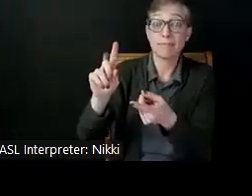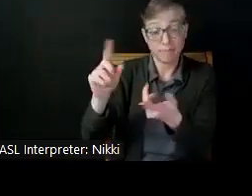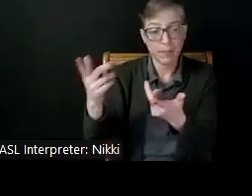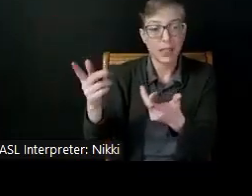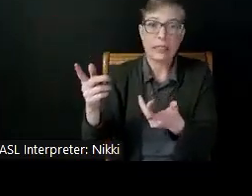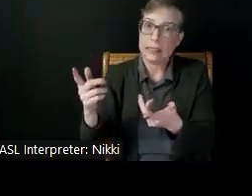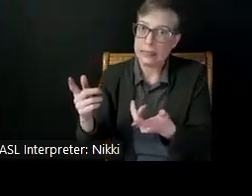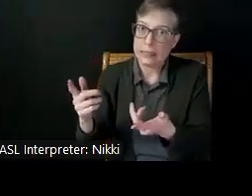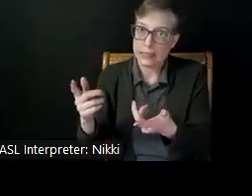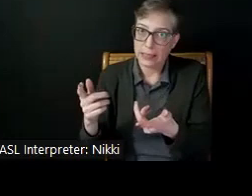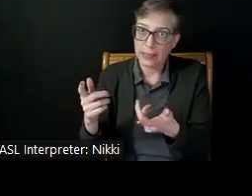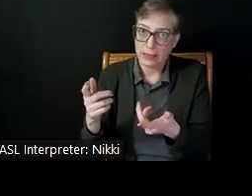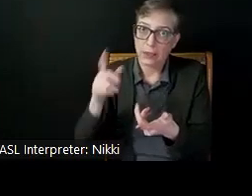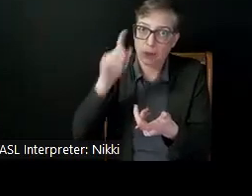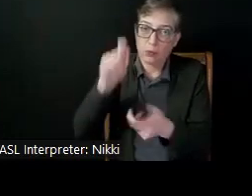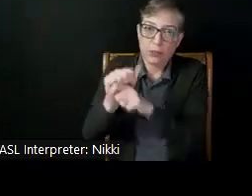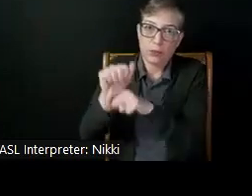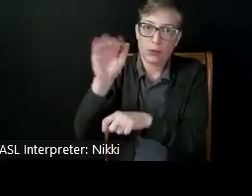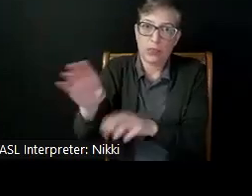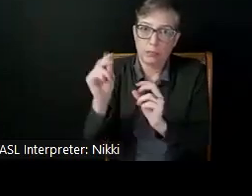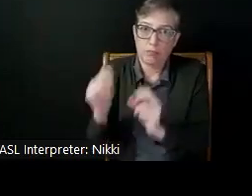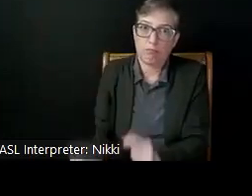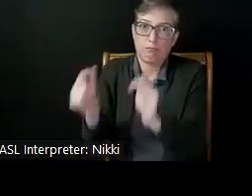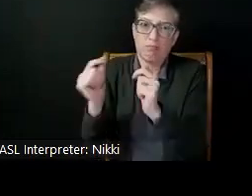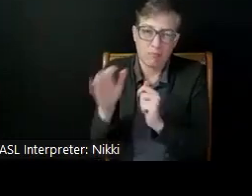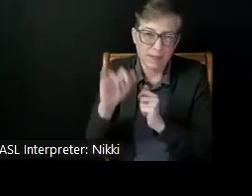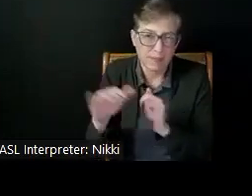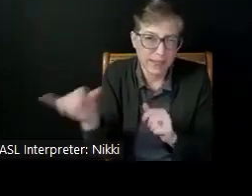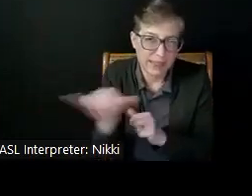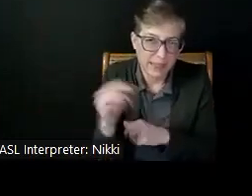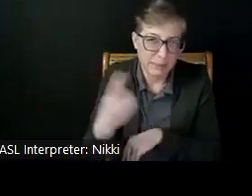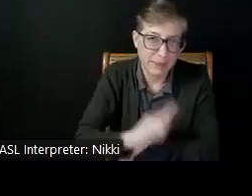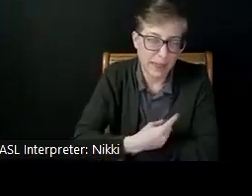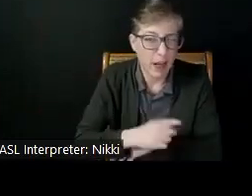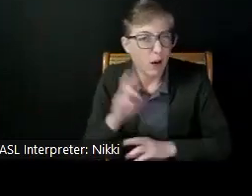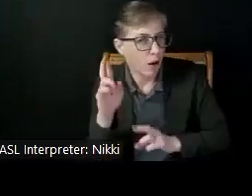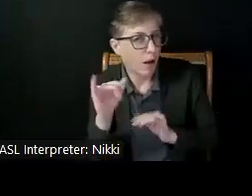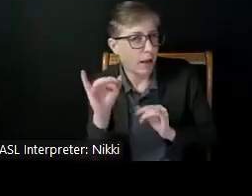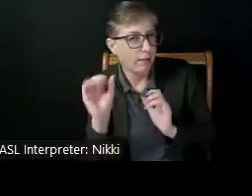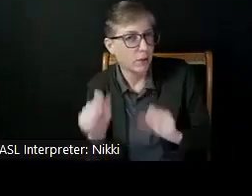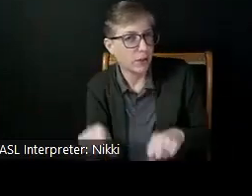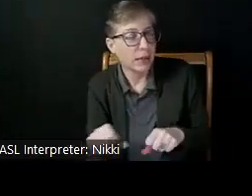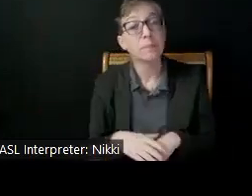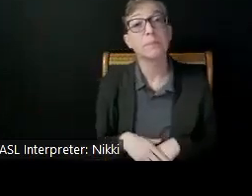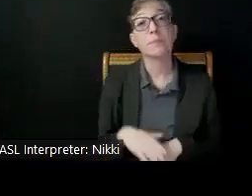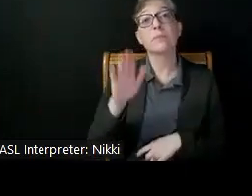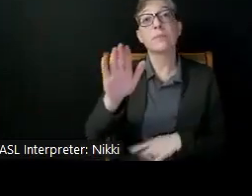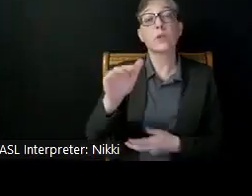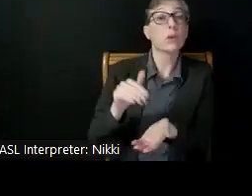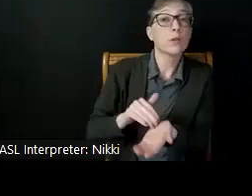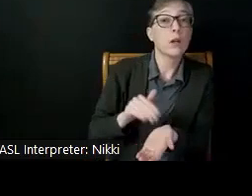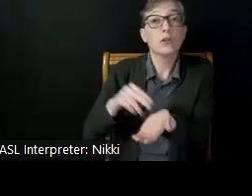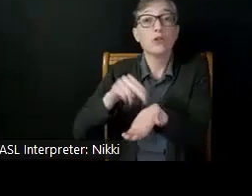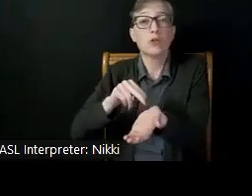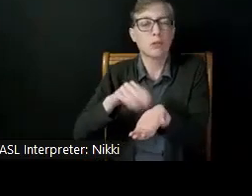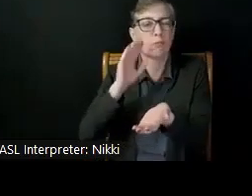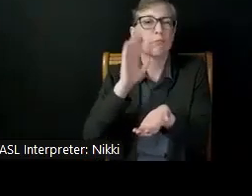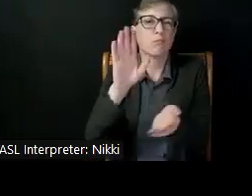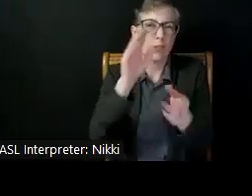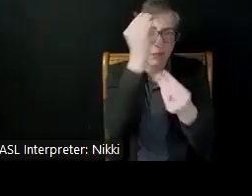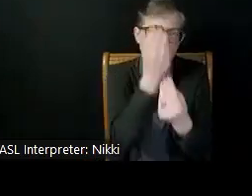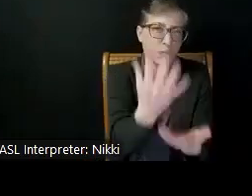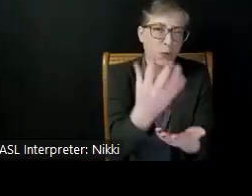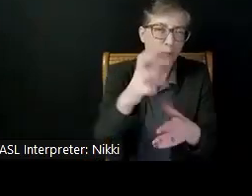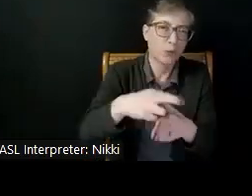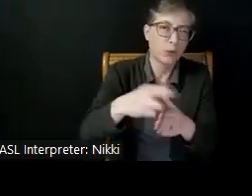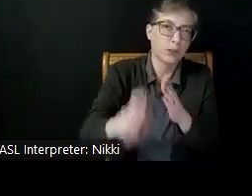promptly, ideally the same day you collect it. You will be notified by your medical provider about your test results. If your